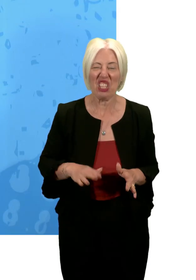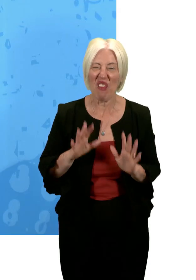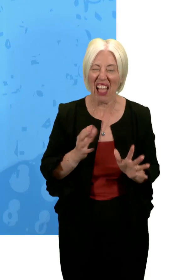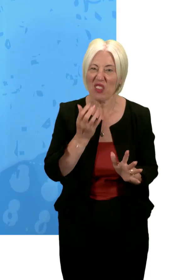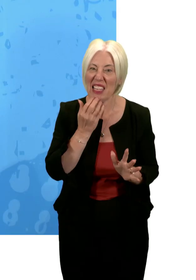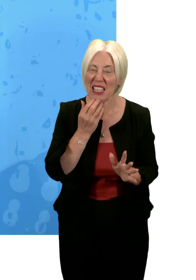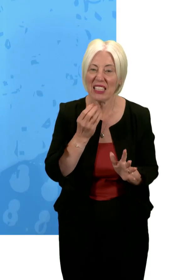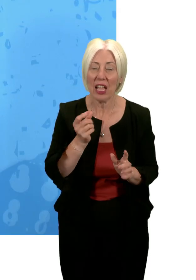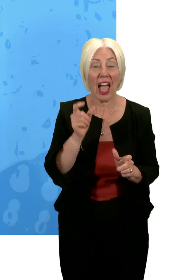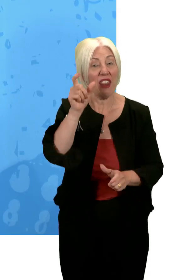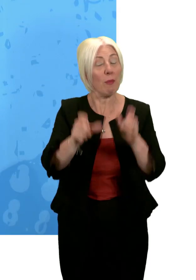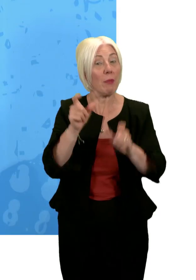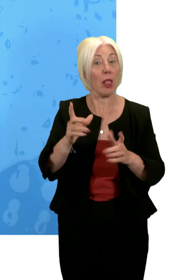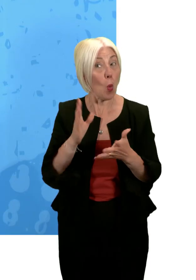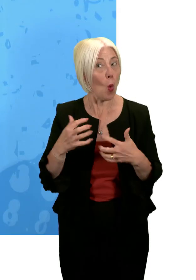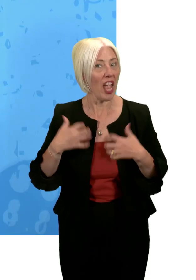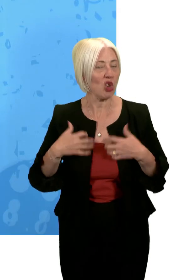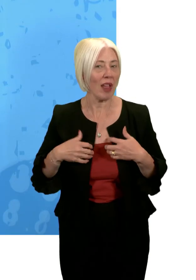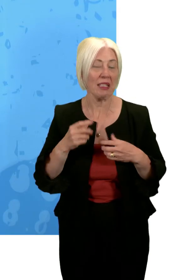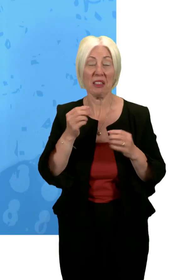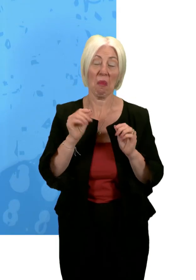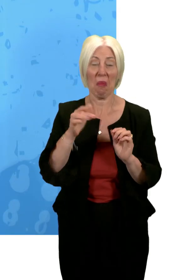it's a hobby. It's a middle-class hobby. I